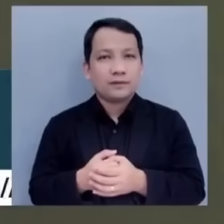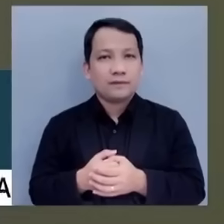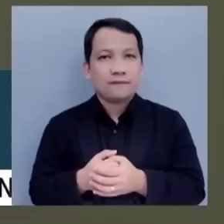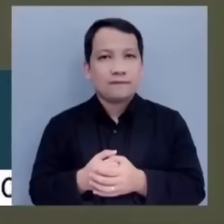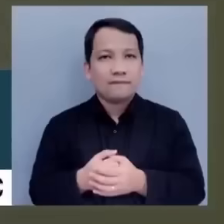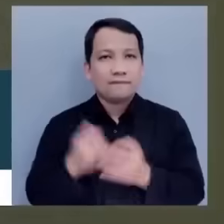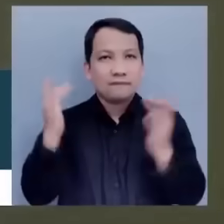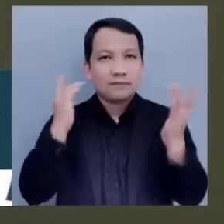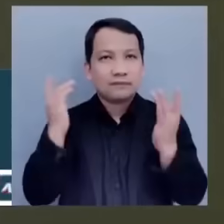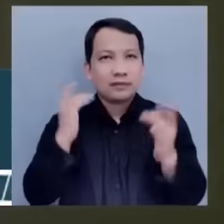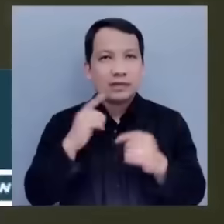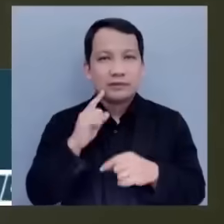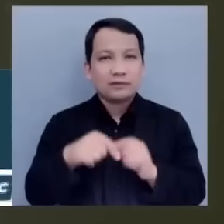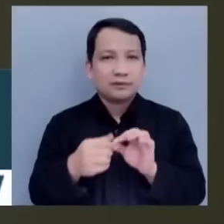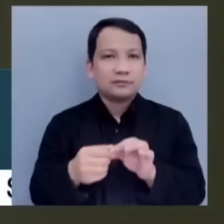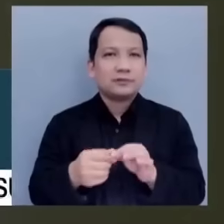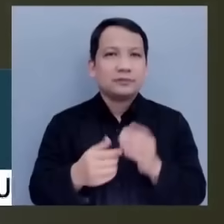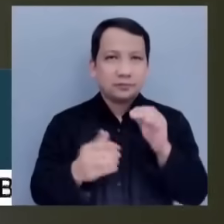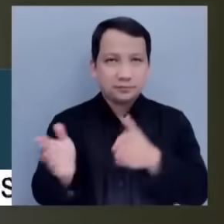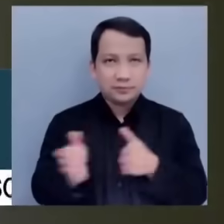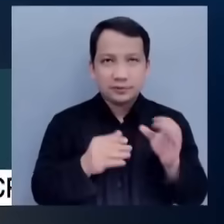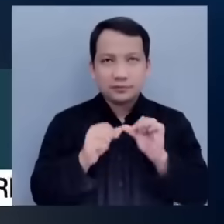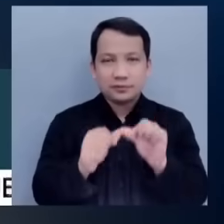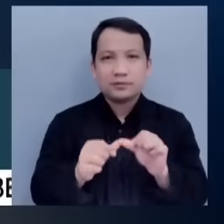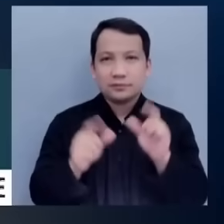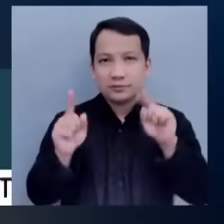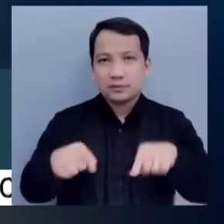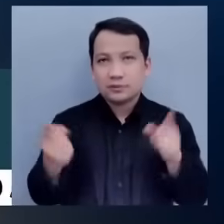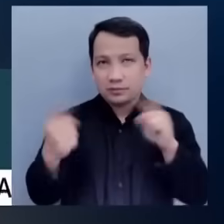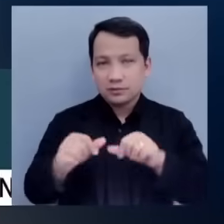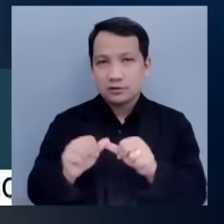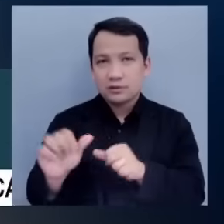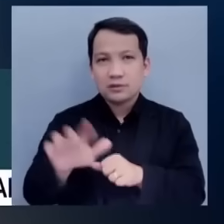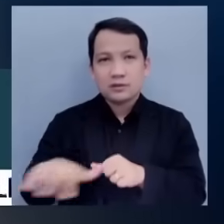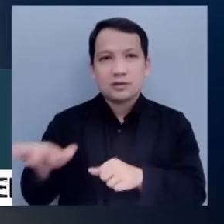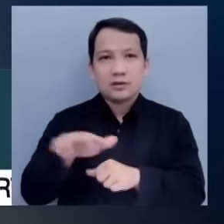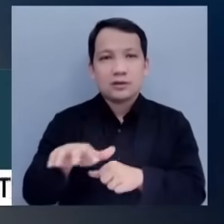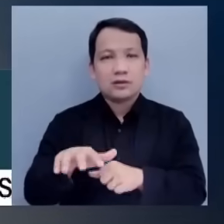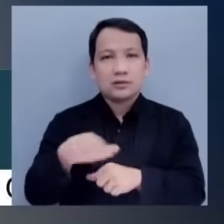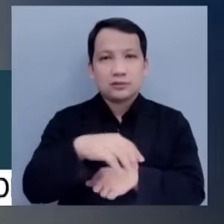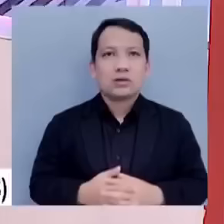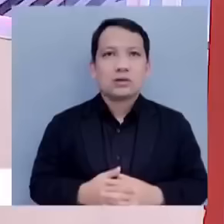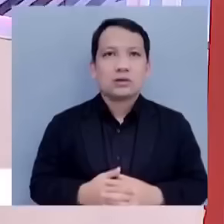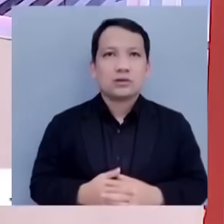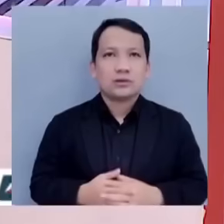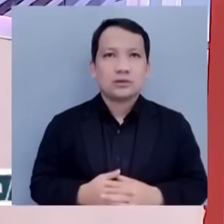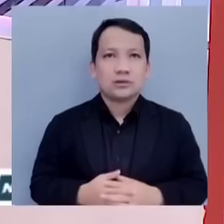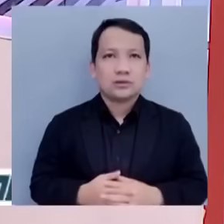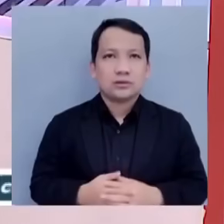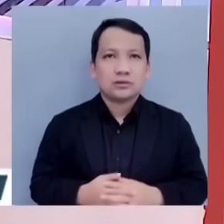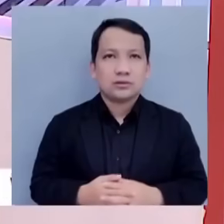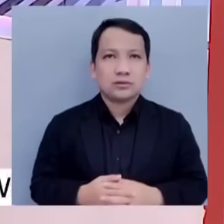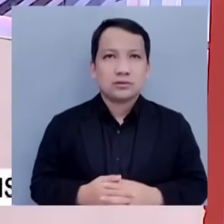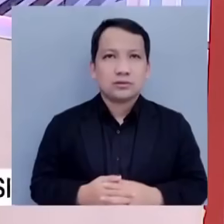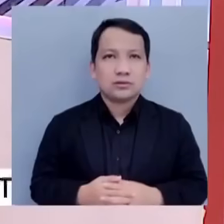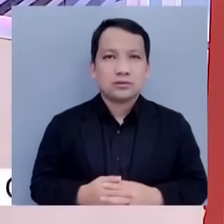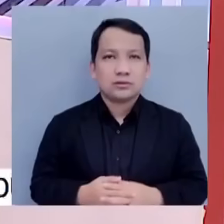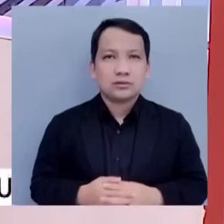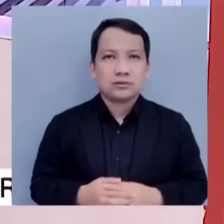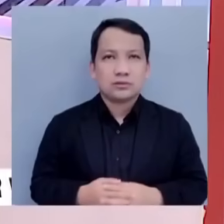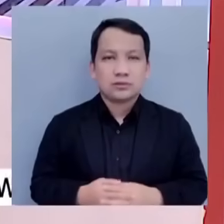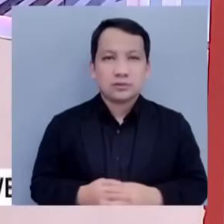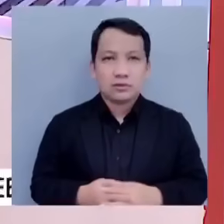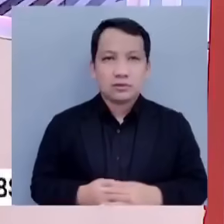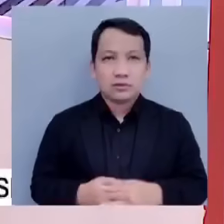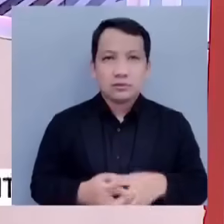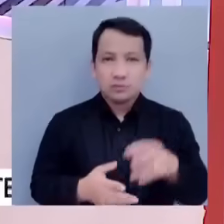government agencies to prepare for the possible impact of tropical depression. Wind signal number one is up